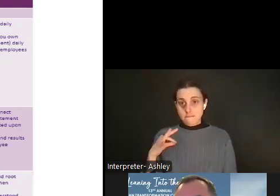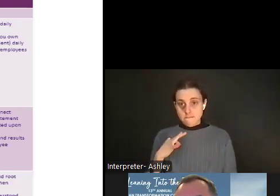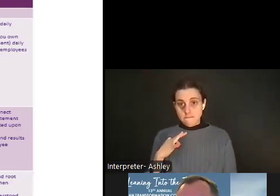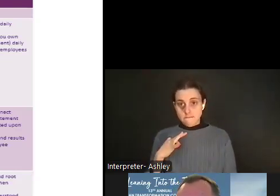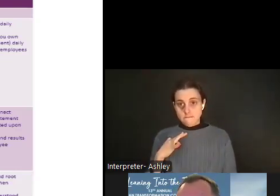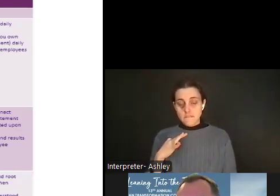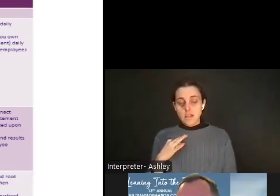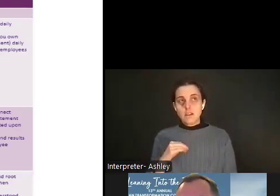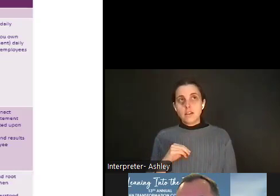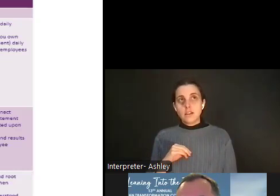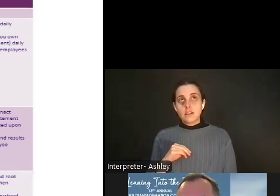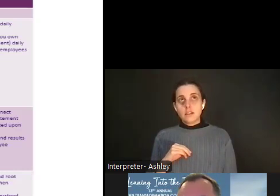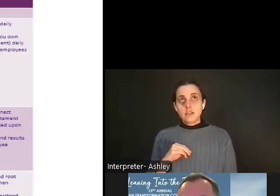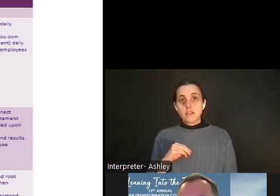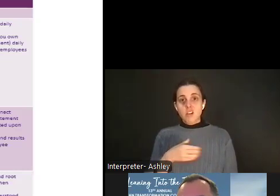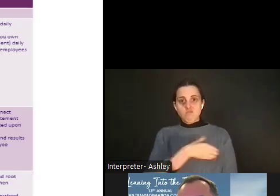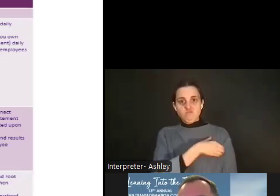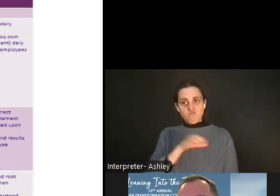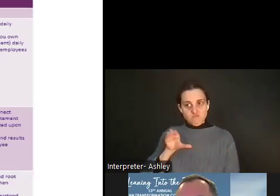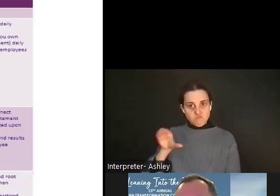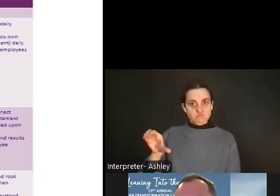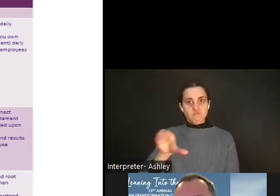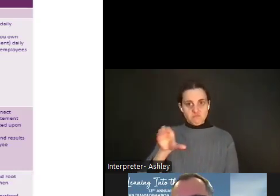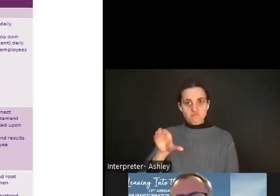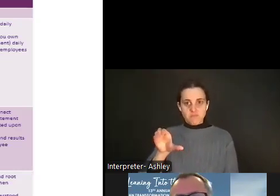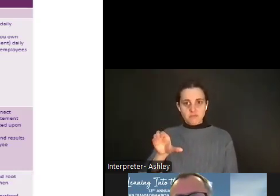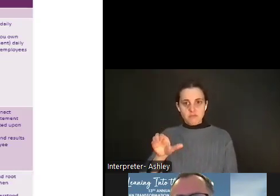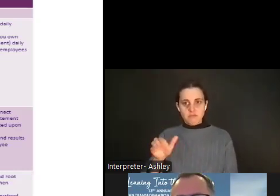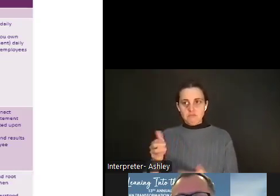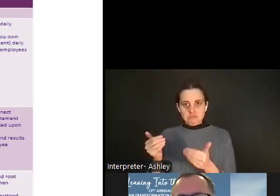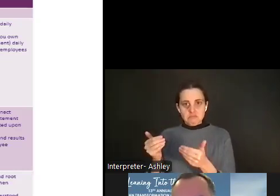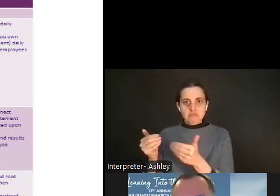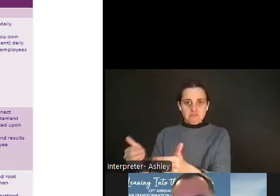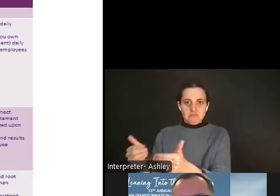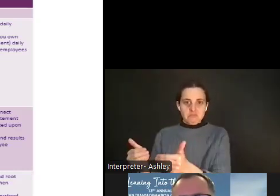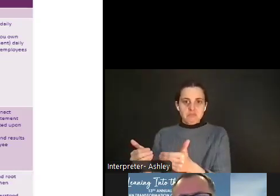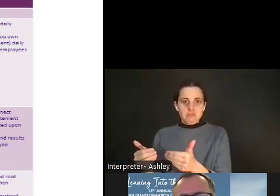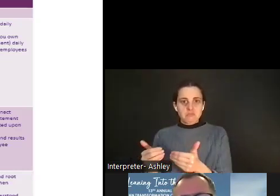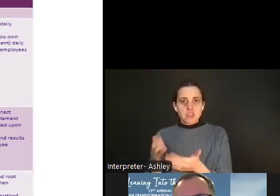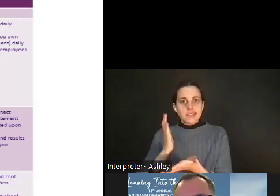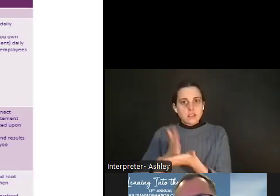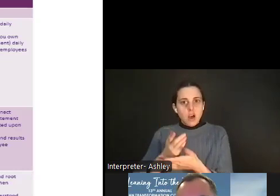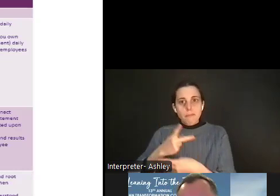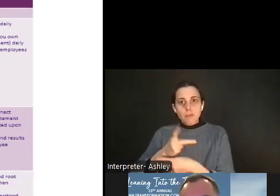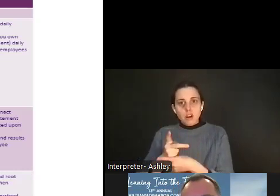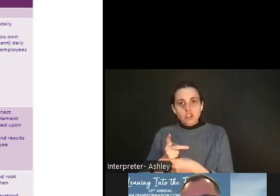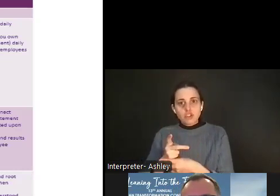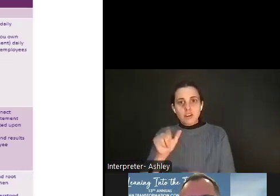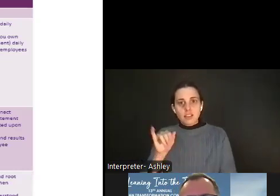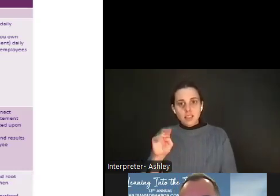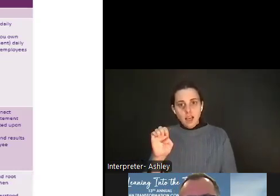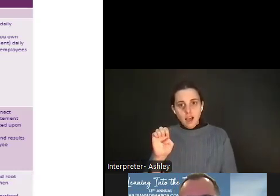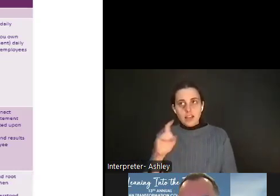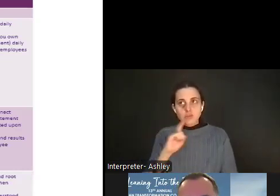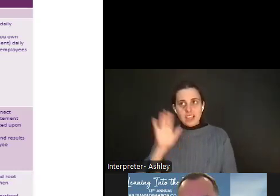given the power, right, the empowerment to pull the undone cord, meaning to stop the production line, to say, I have a